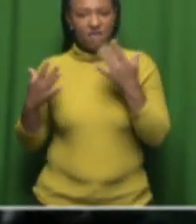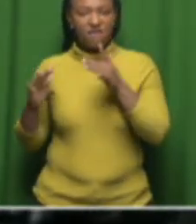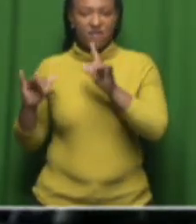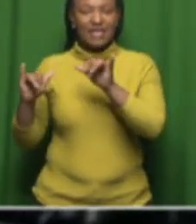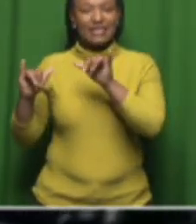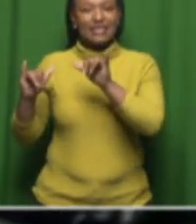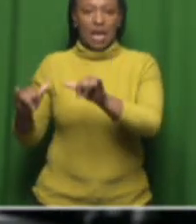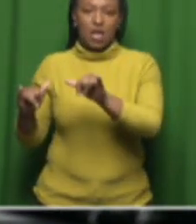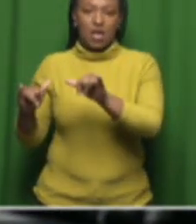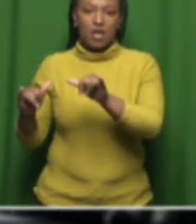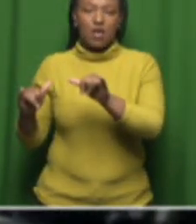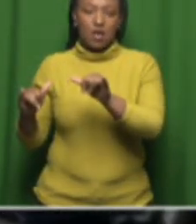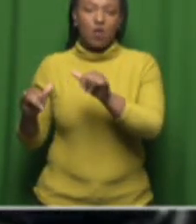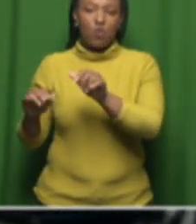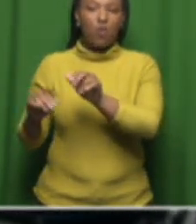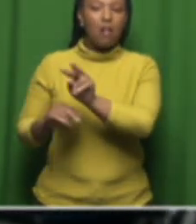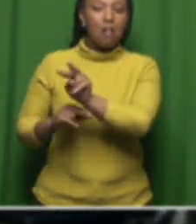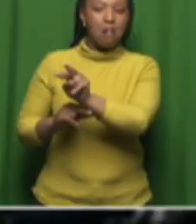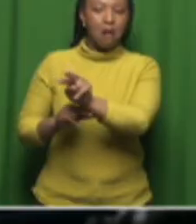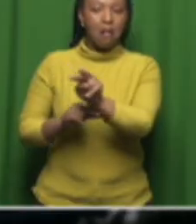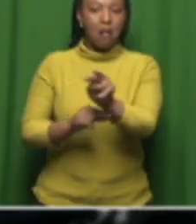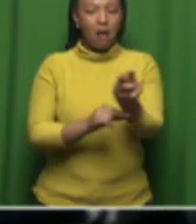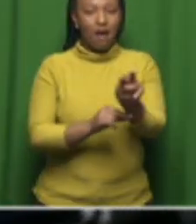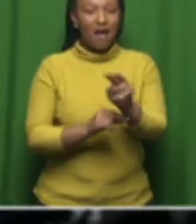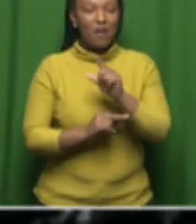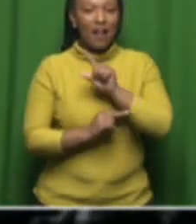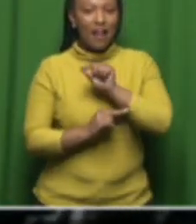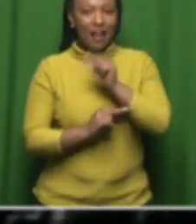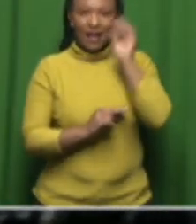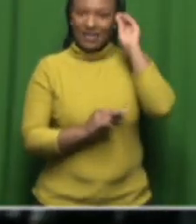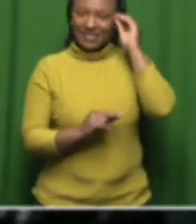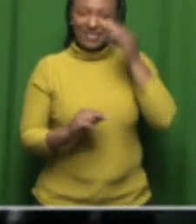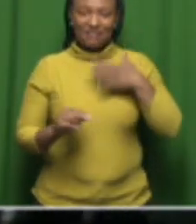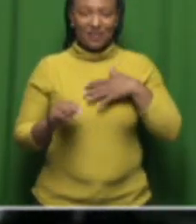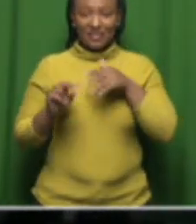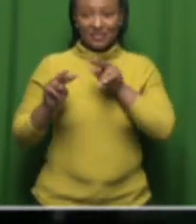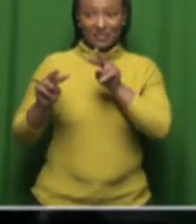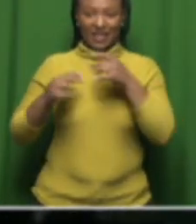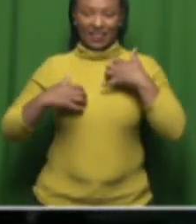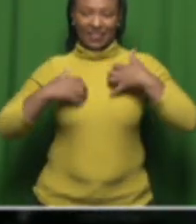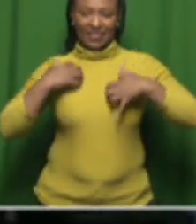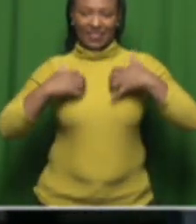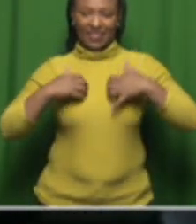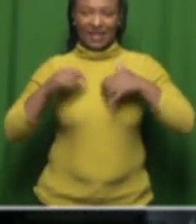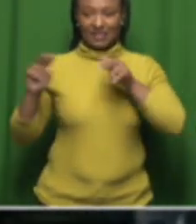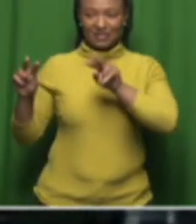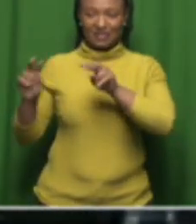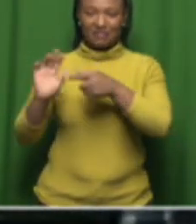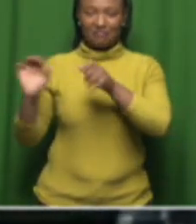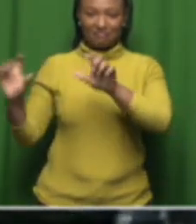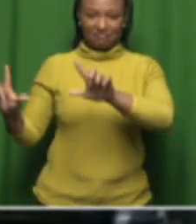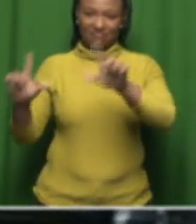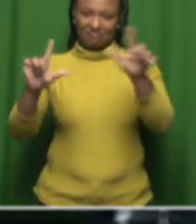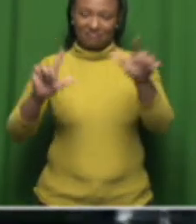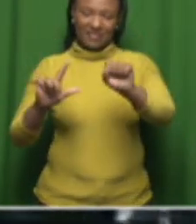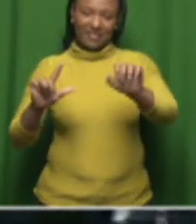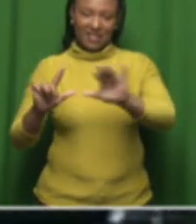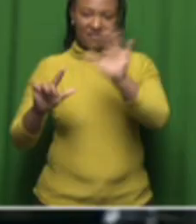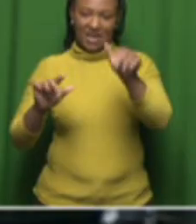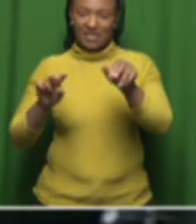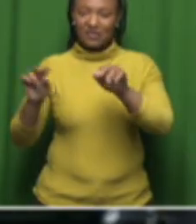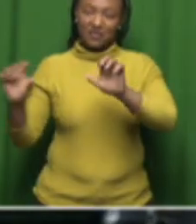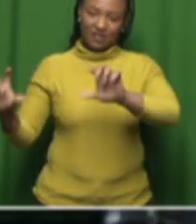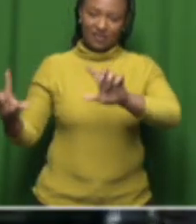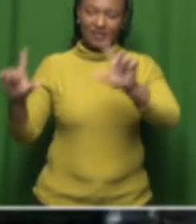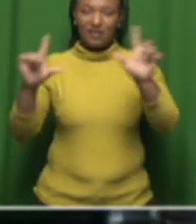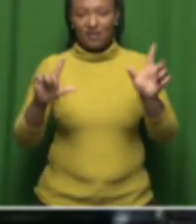into the wild. And there are a couple of interesting characters that I'm very keen on introducing to the citizens of South Africa. So for